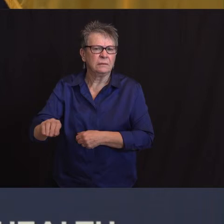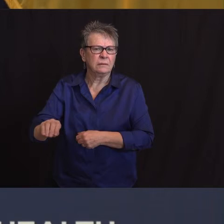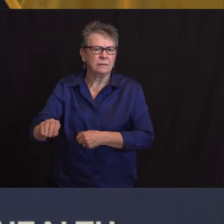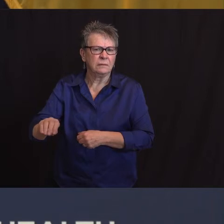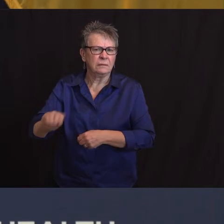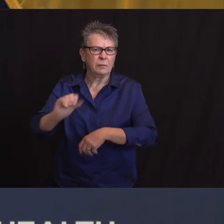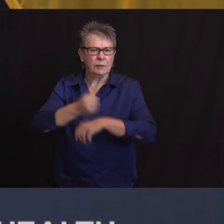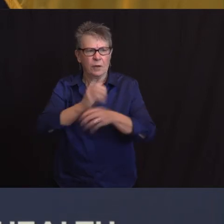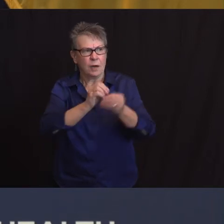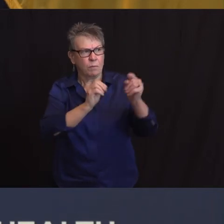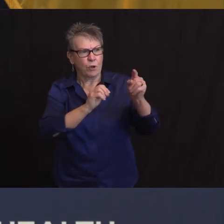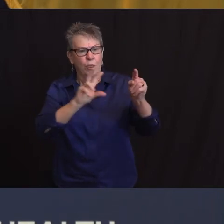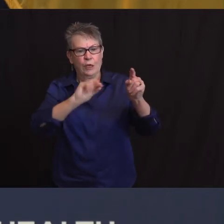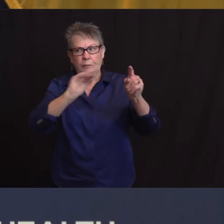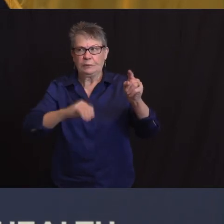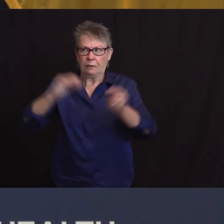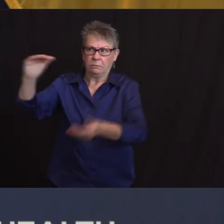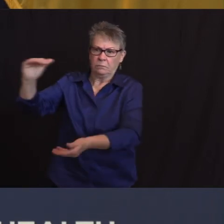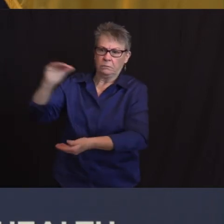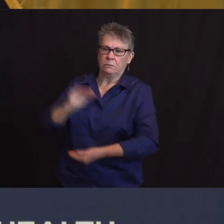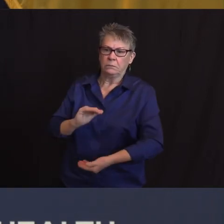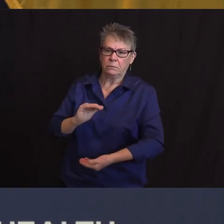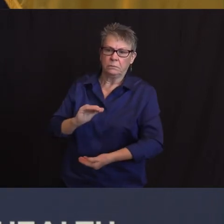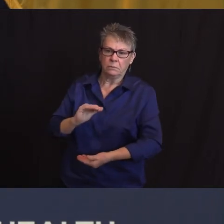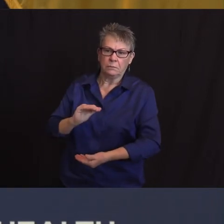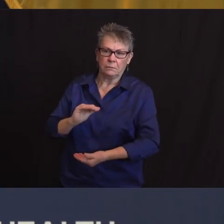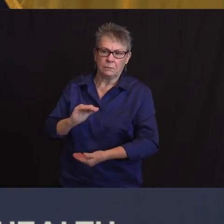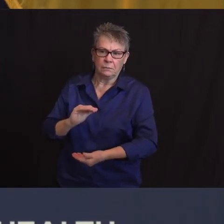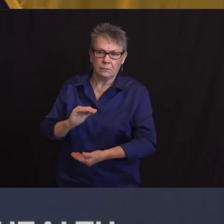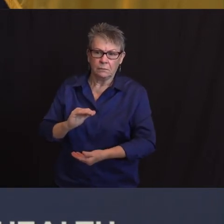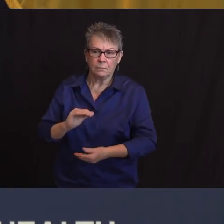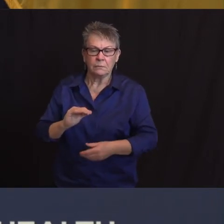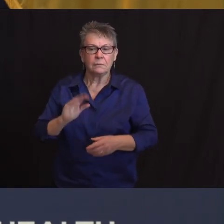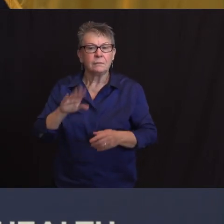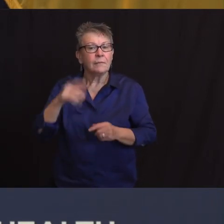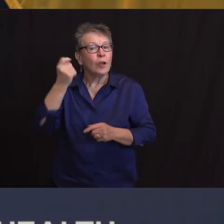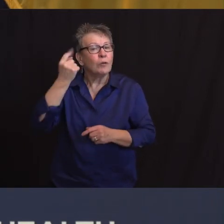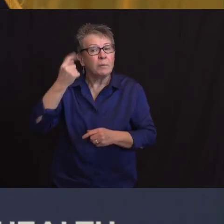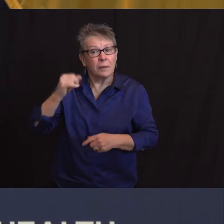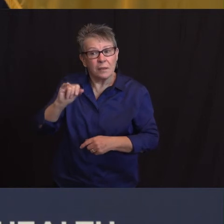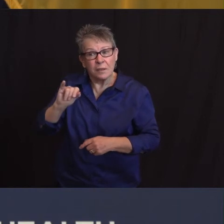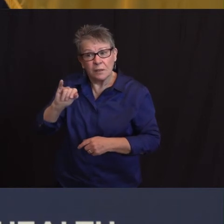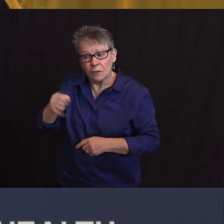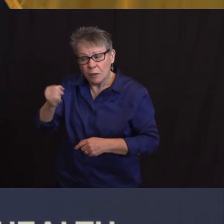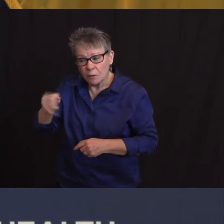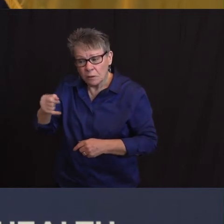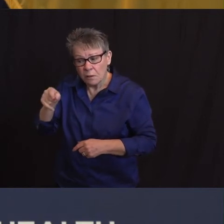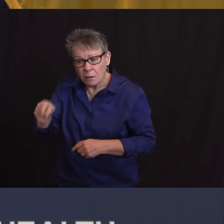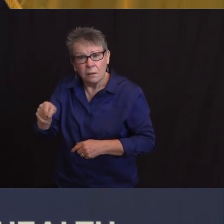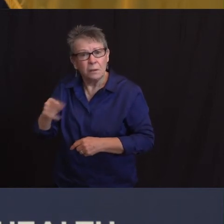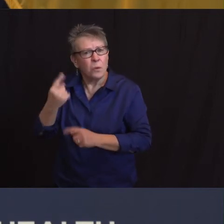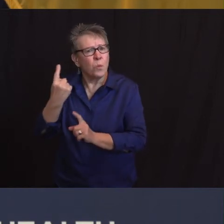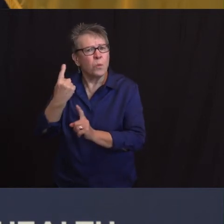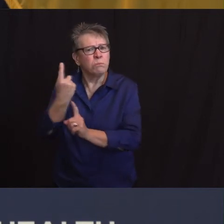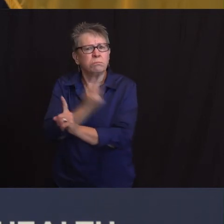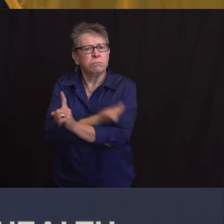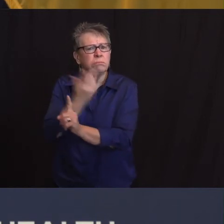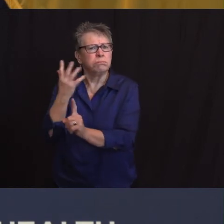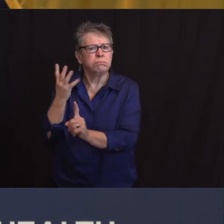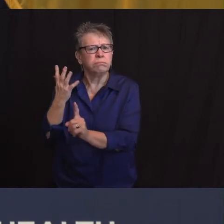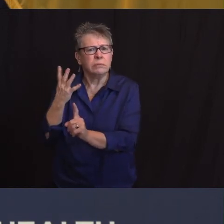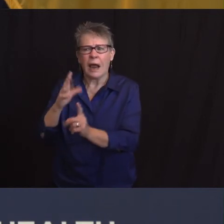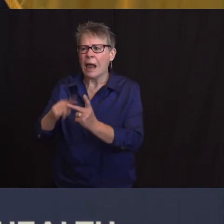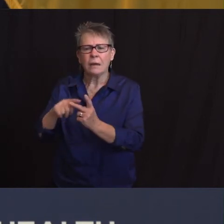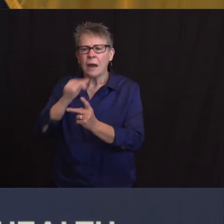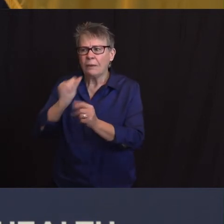refrigeration, and it looks like it works. So that's a pretty good combination. But they've got to obviously opine on the safety and the